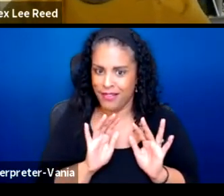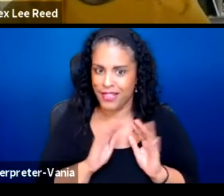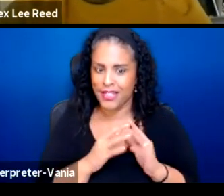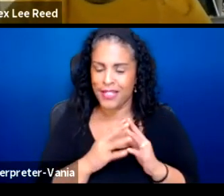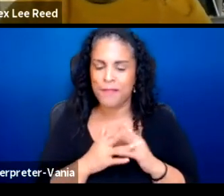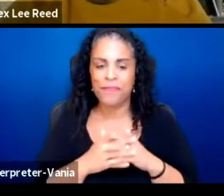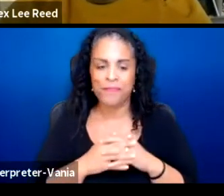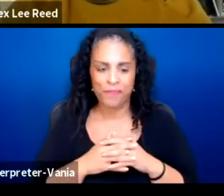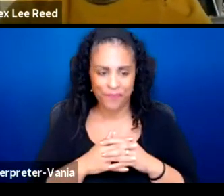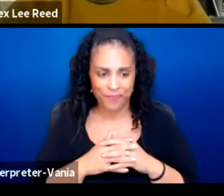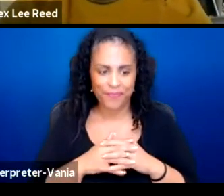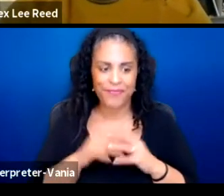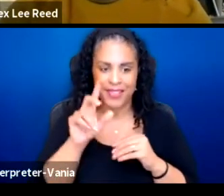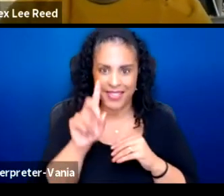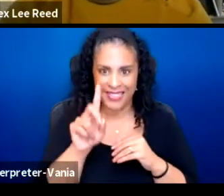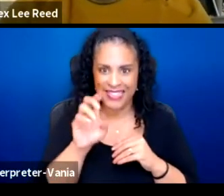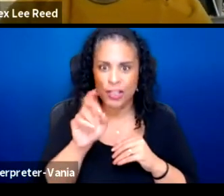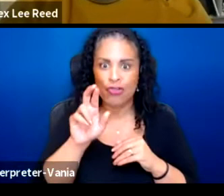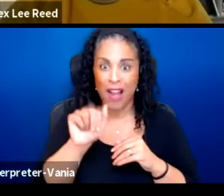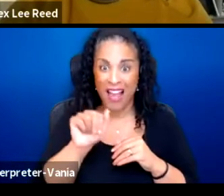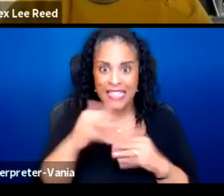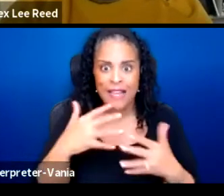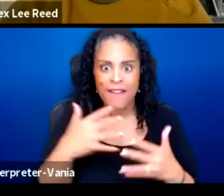It's a fear of relinquishing power.